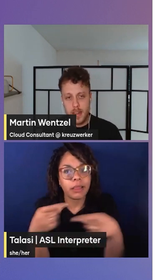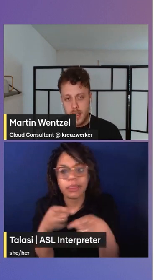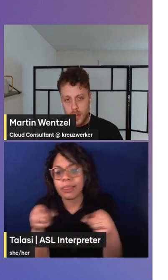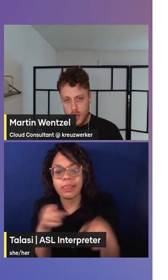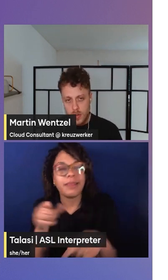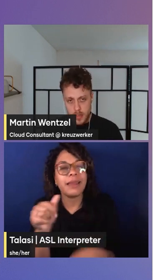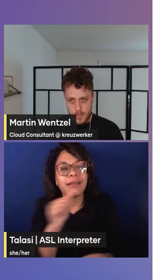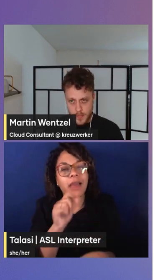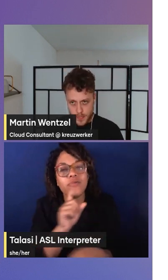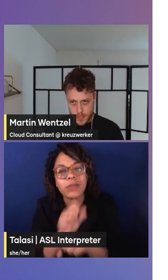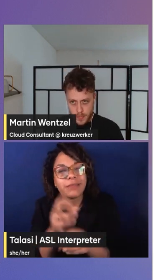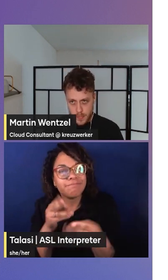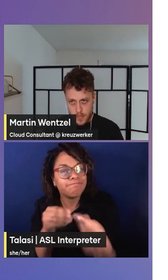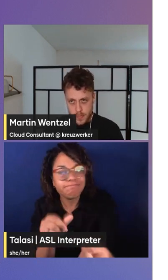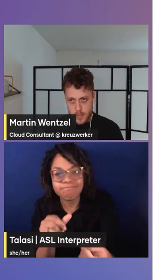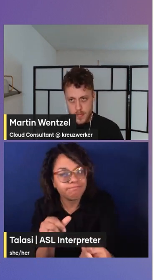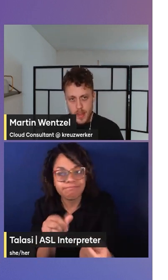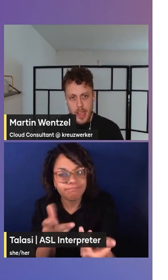really good.